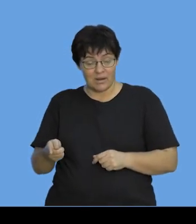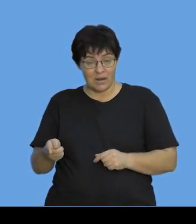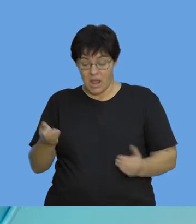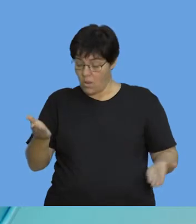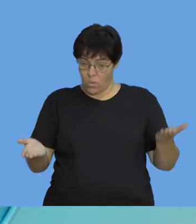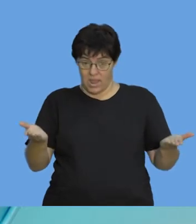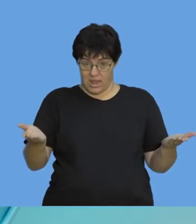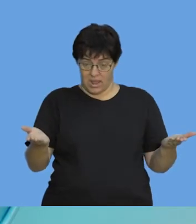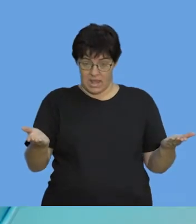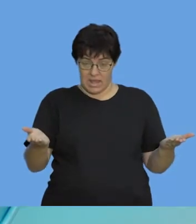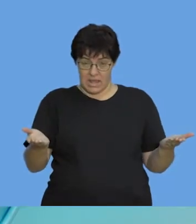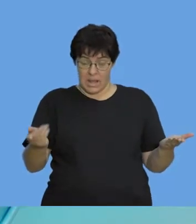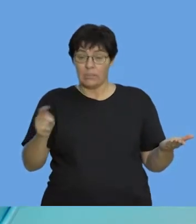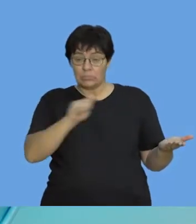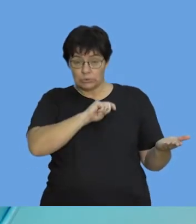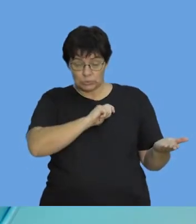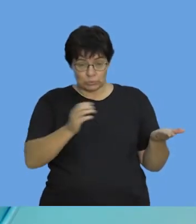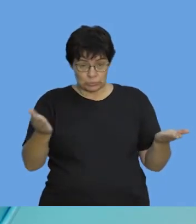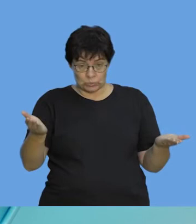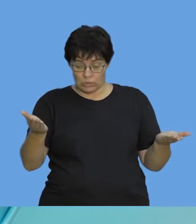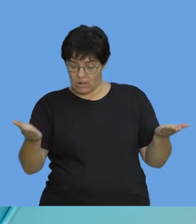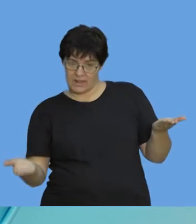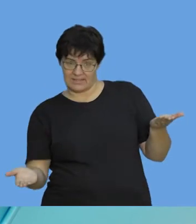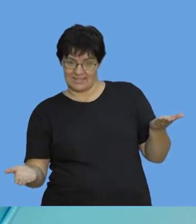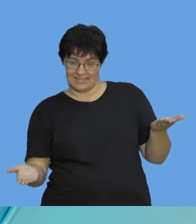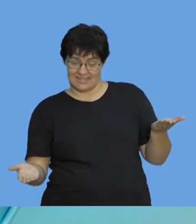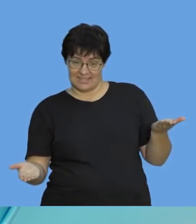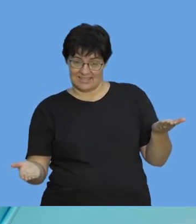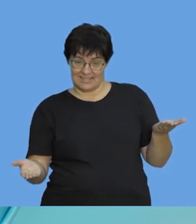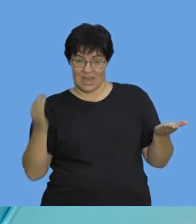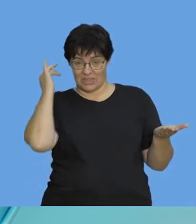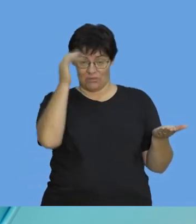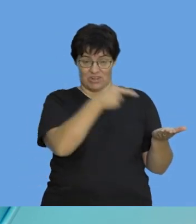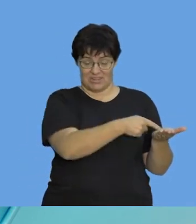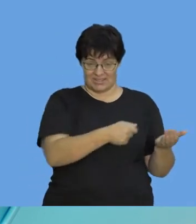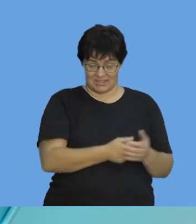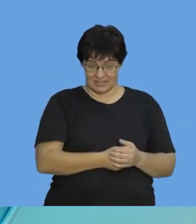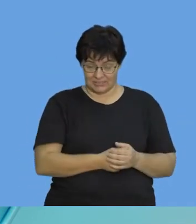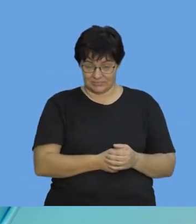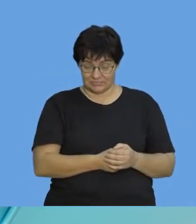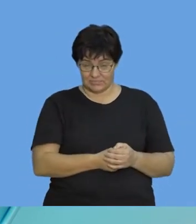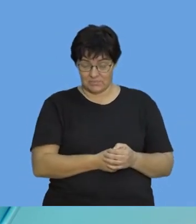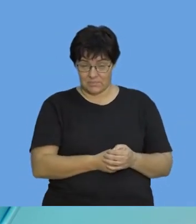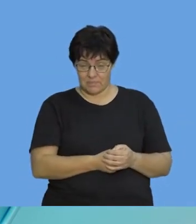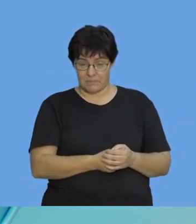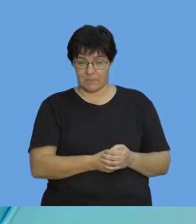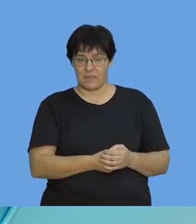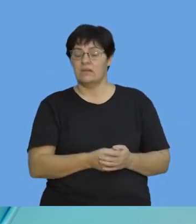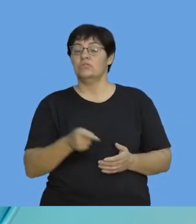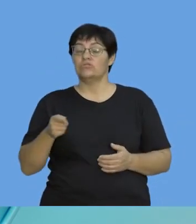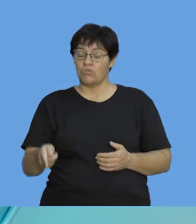normally less than the expected or the theoretical yield. So, in terms of application